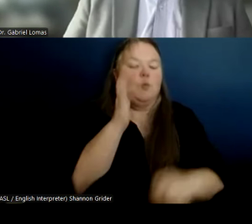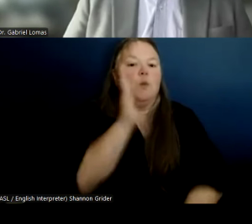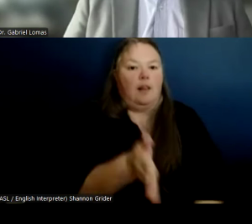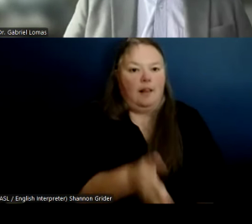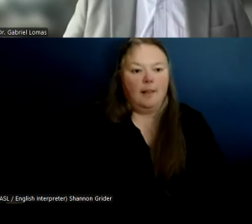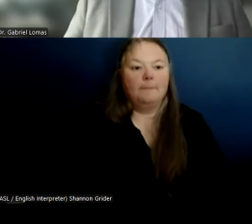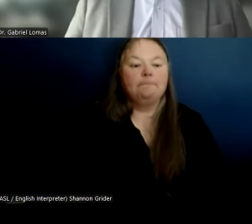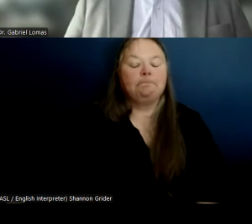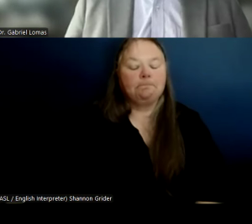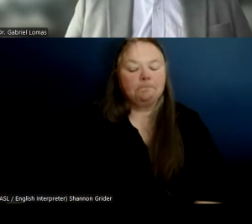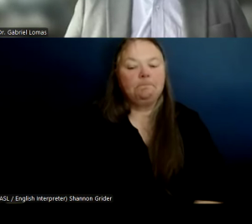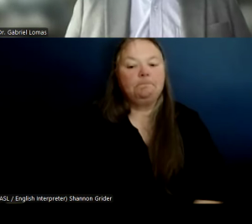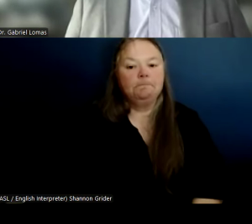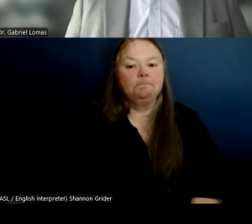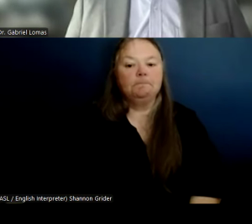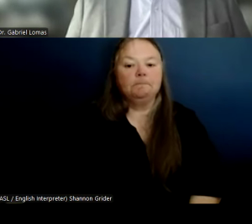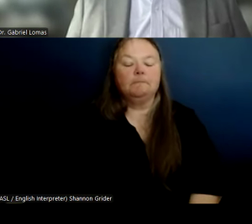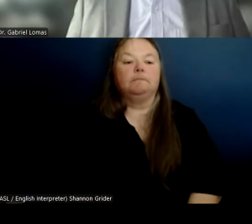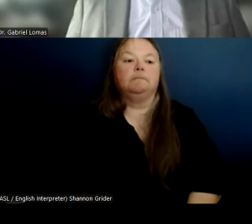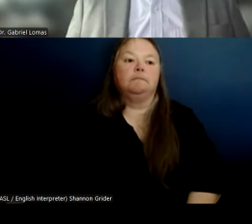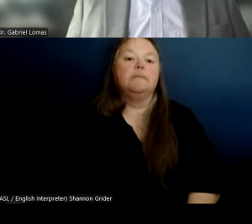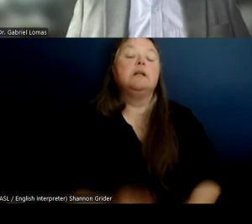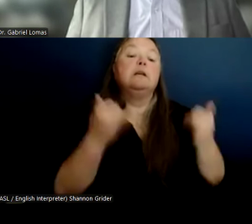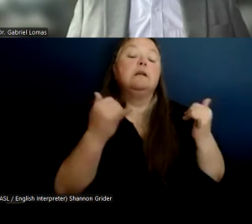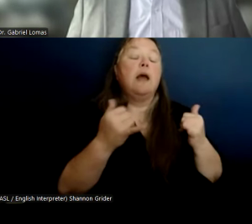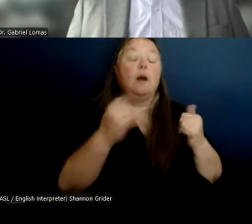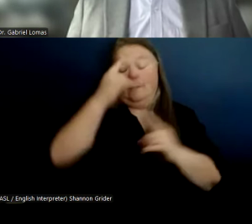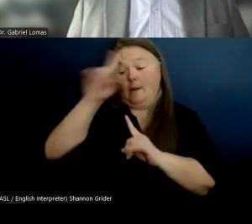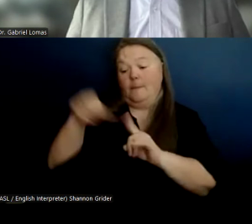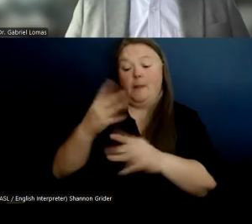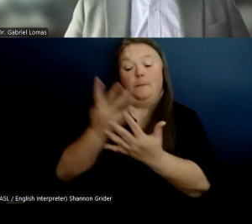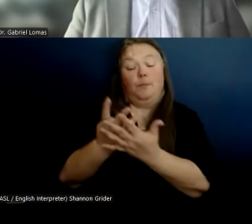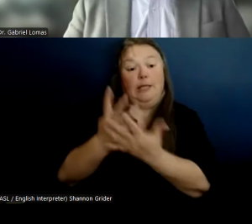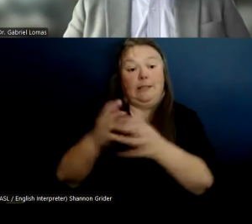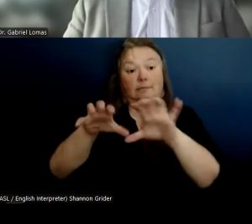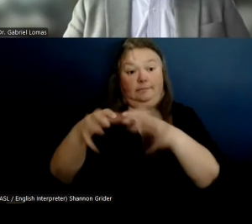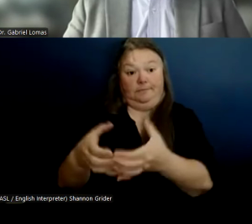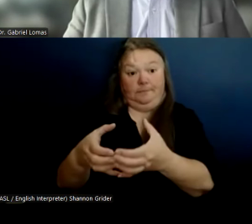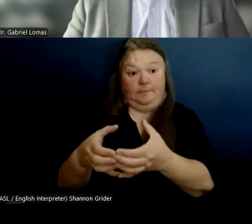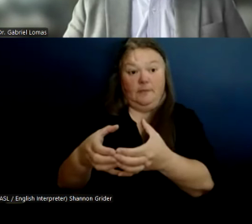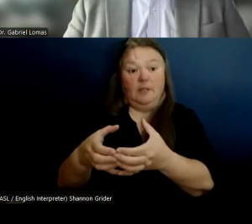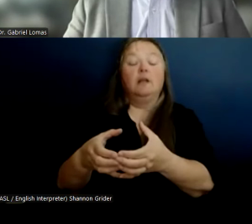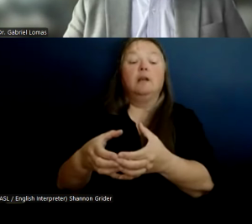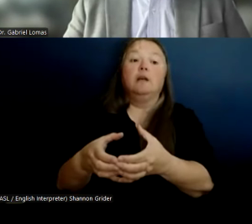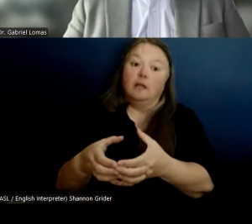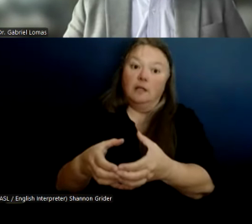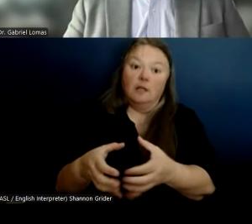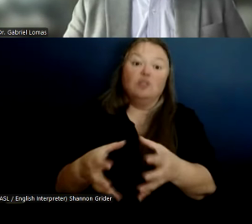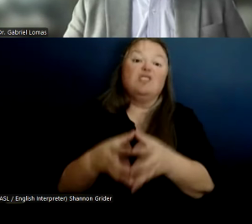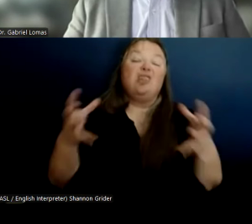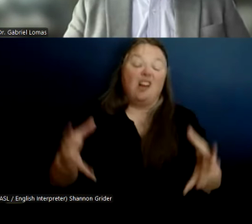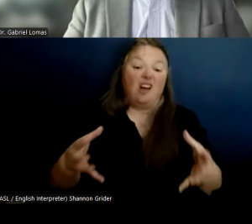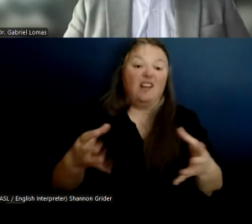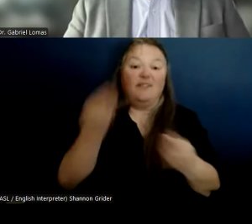Now, when we think about the prison population, those who are deaf and hard of hearing, there's really a significant, lack of